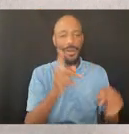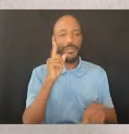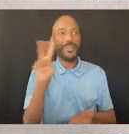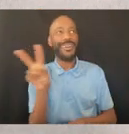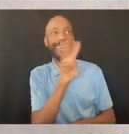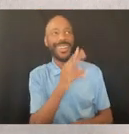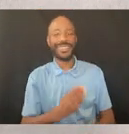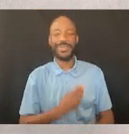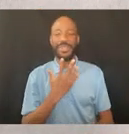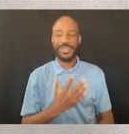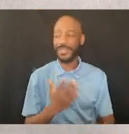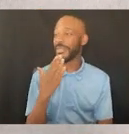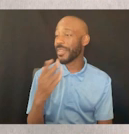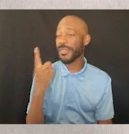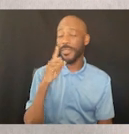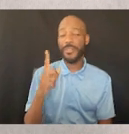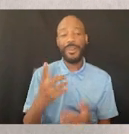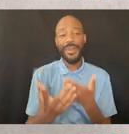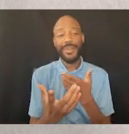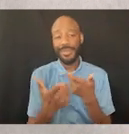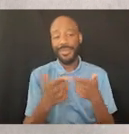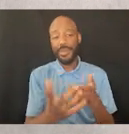for letting me be in the show and